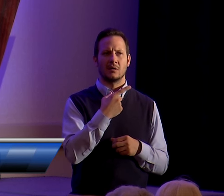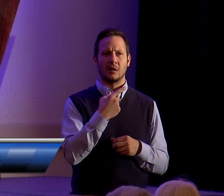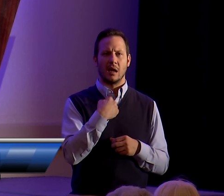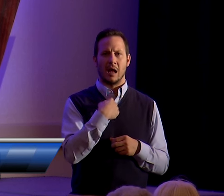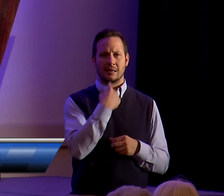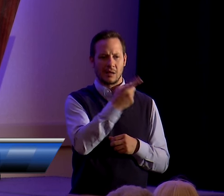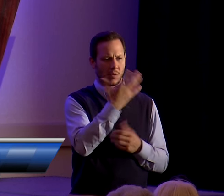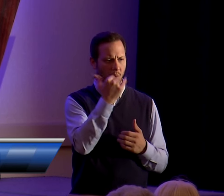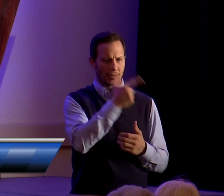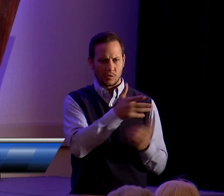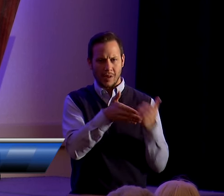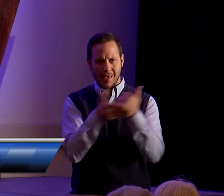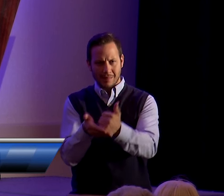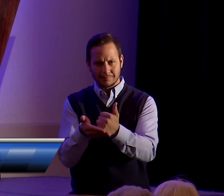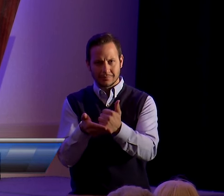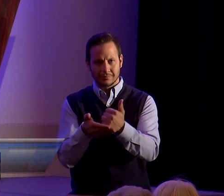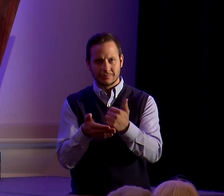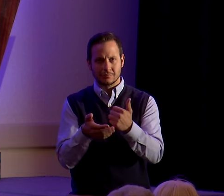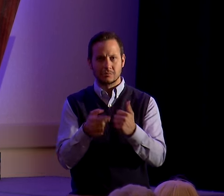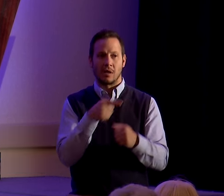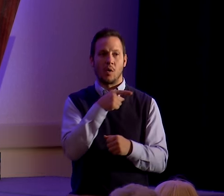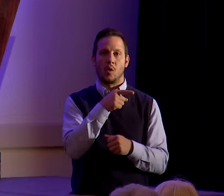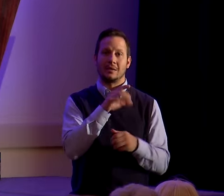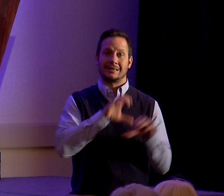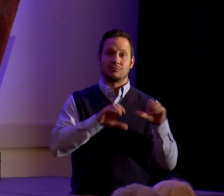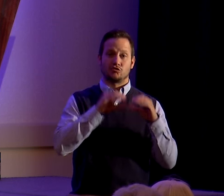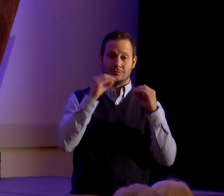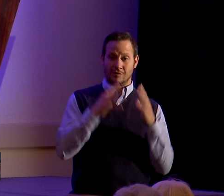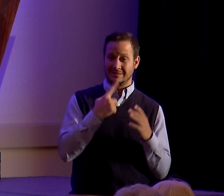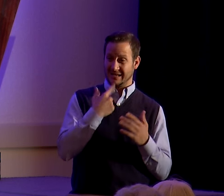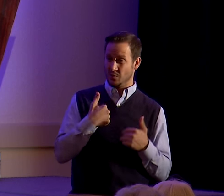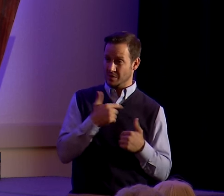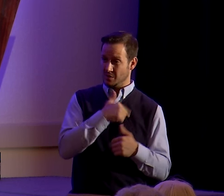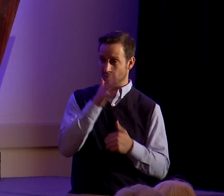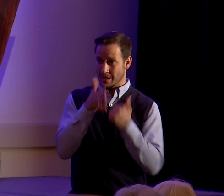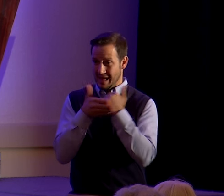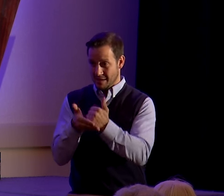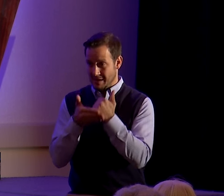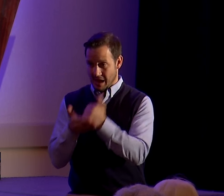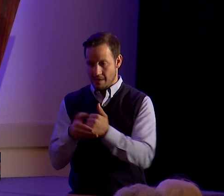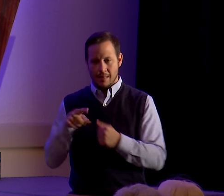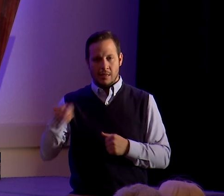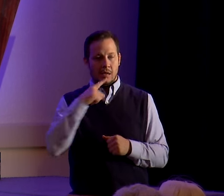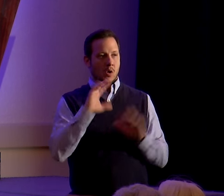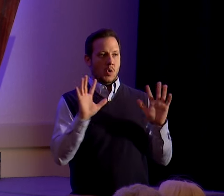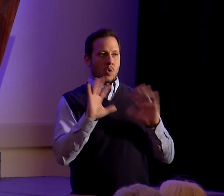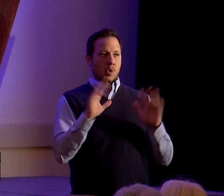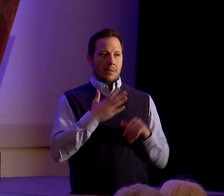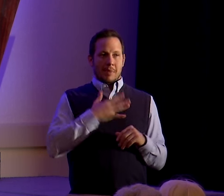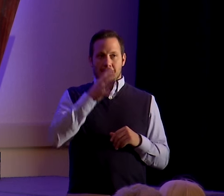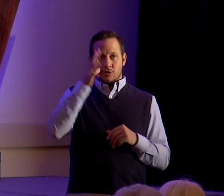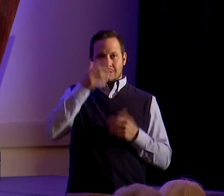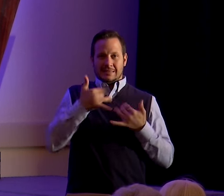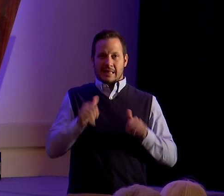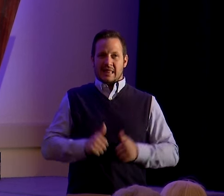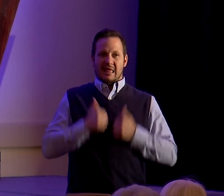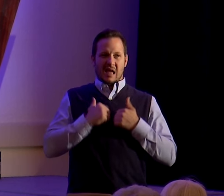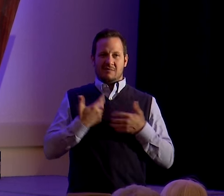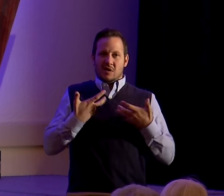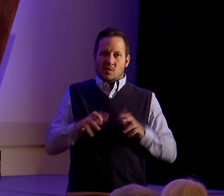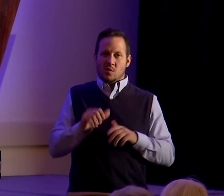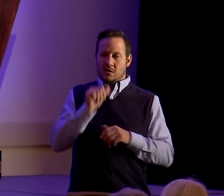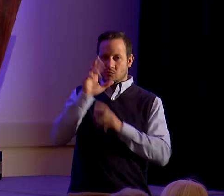like, but they don't want to, right? It's like, yeah, you know, I still have living parents. I, you know, it's like, just come on.